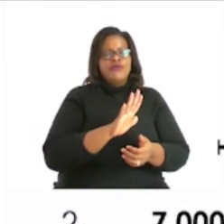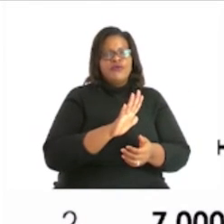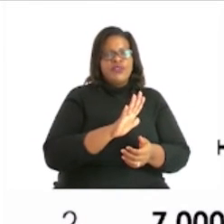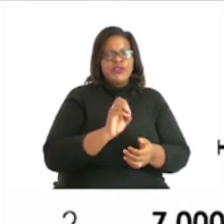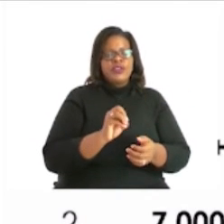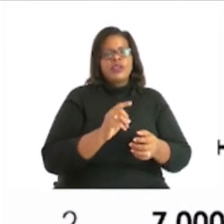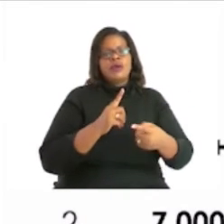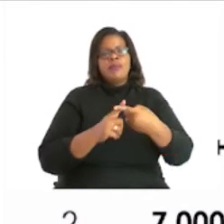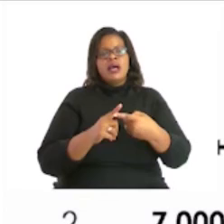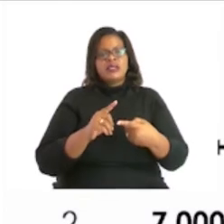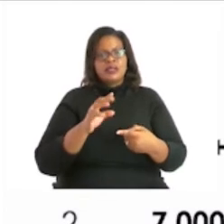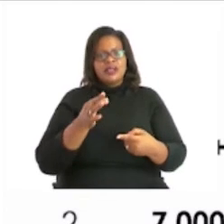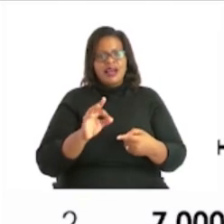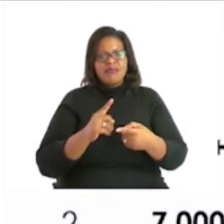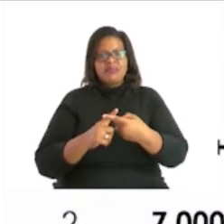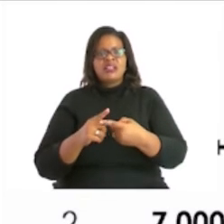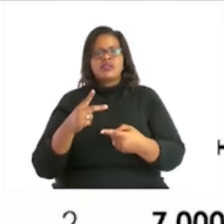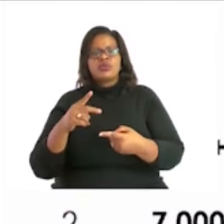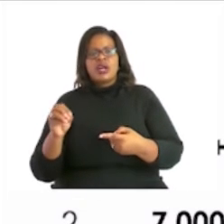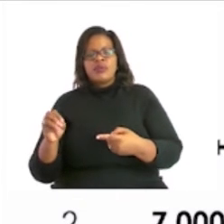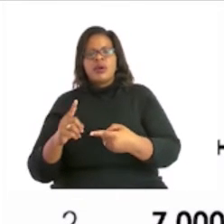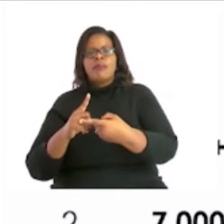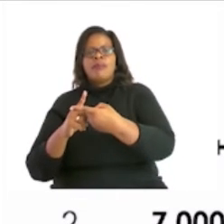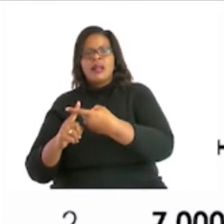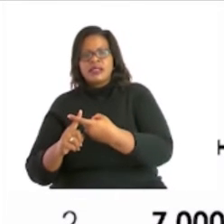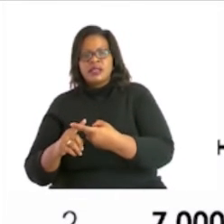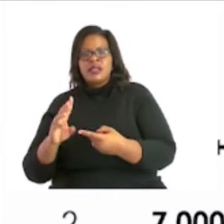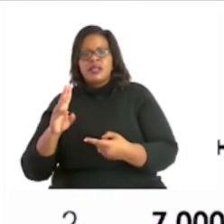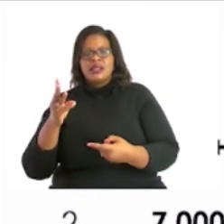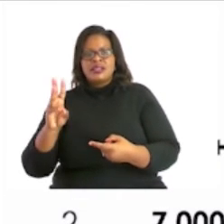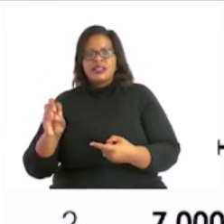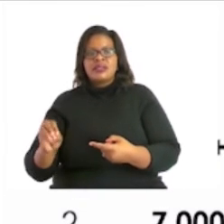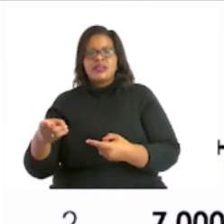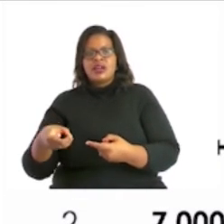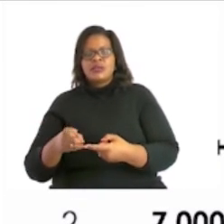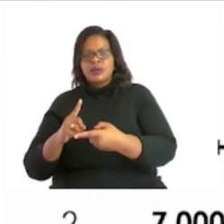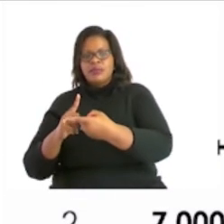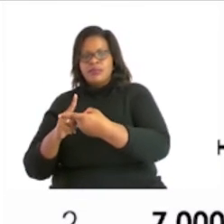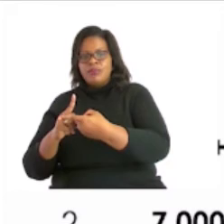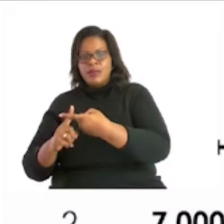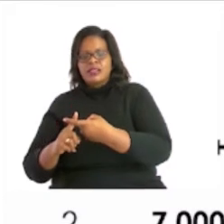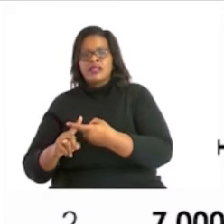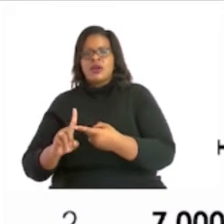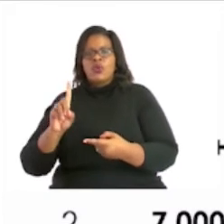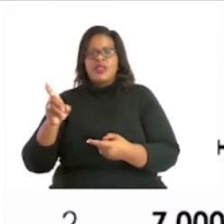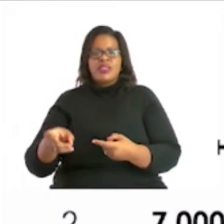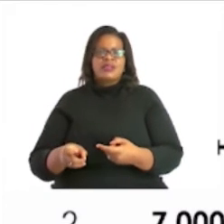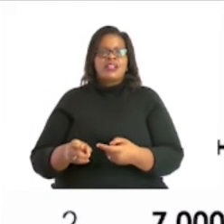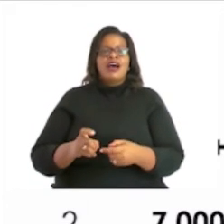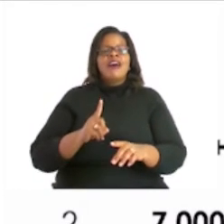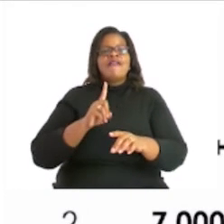60,000 plus 1,000. Remember, we first need to arrange them in the